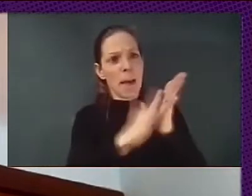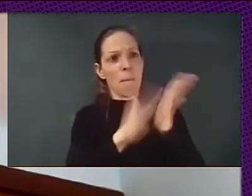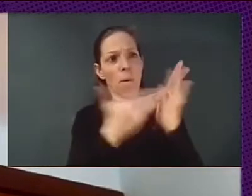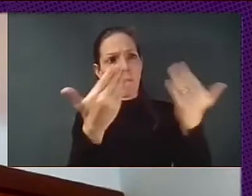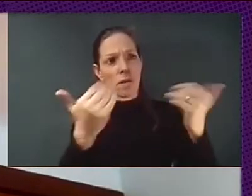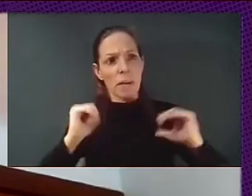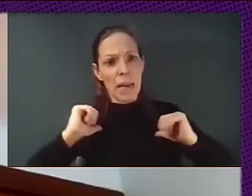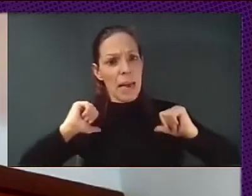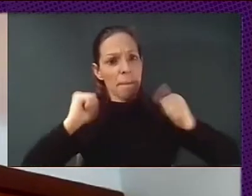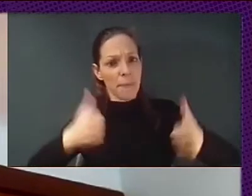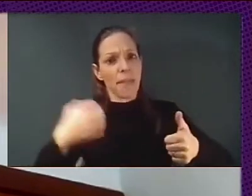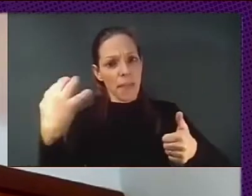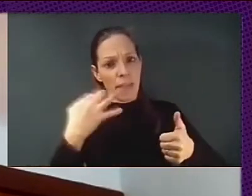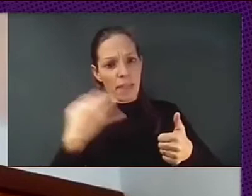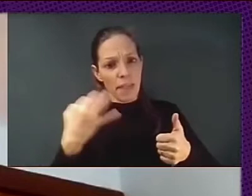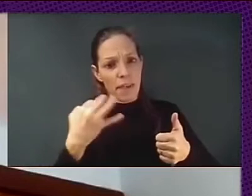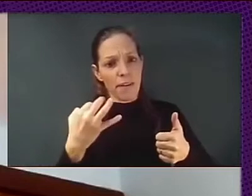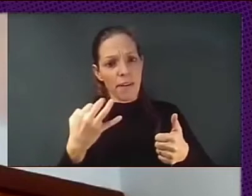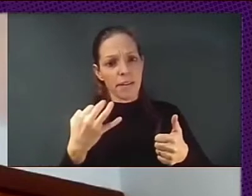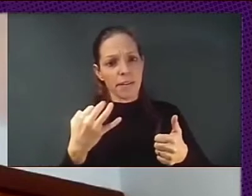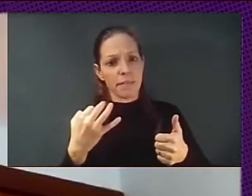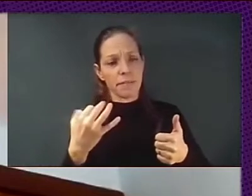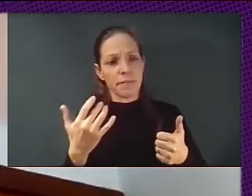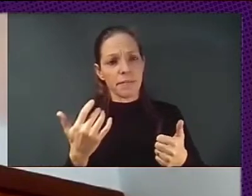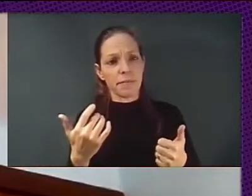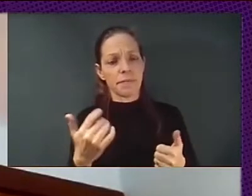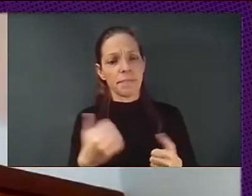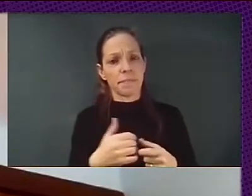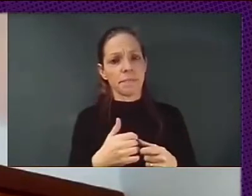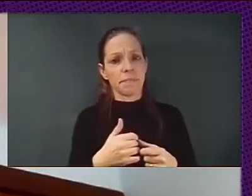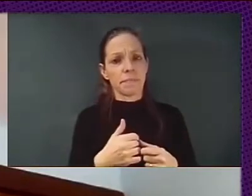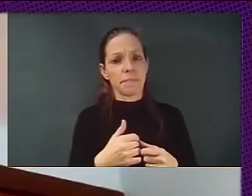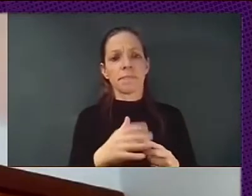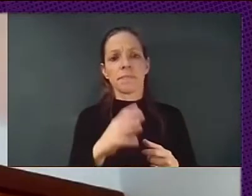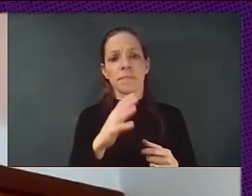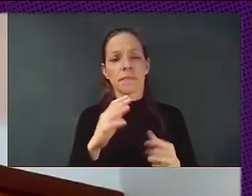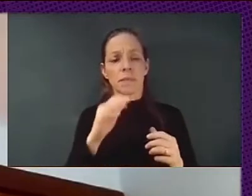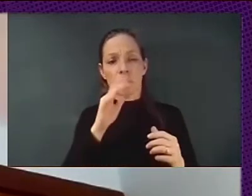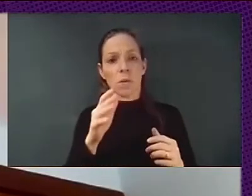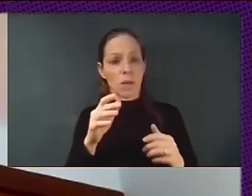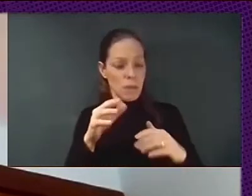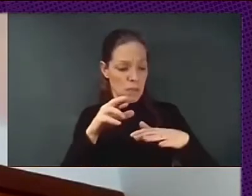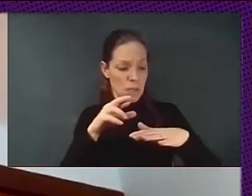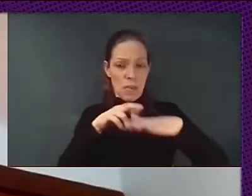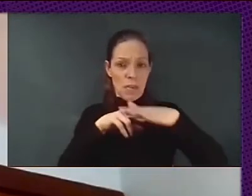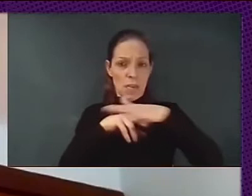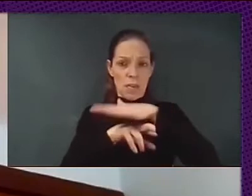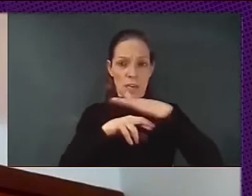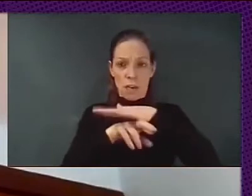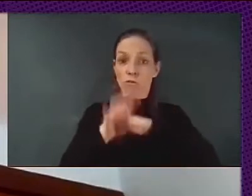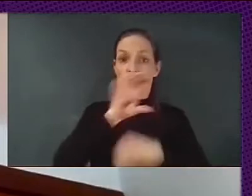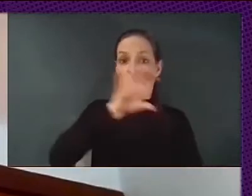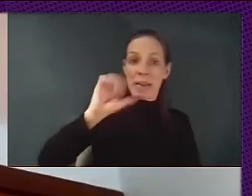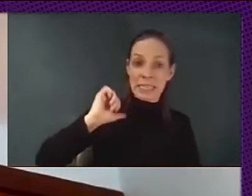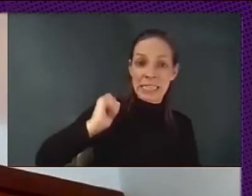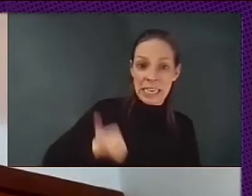down their resources and use it to produce other ways,